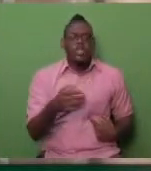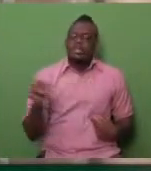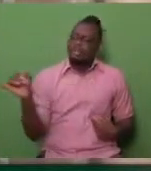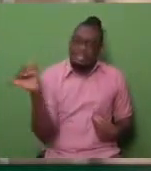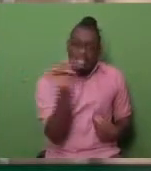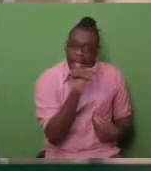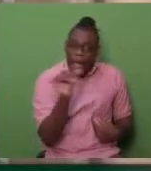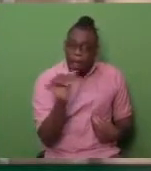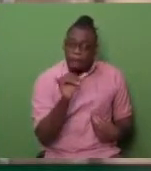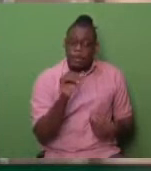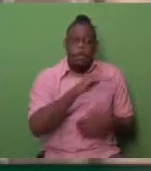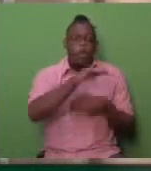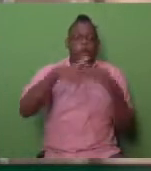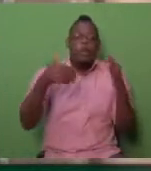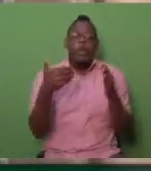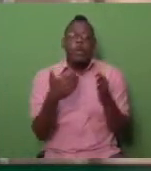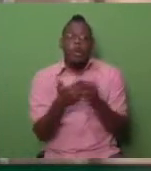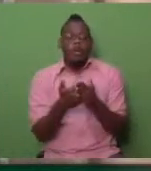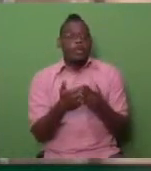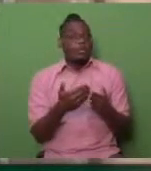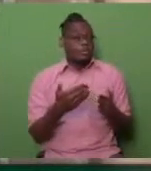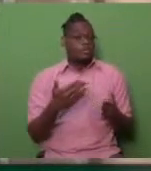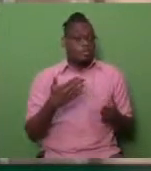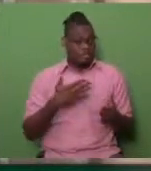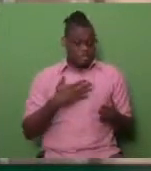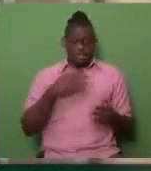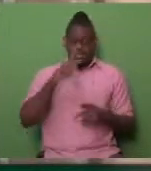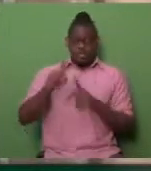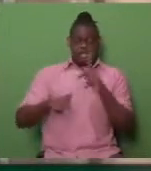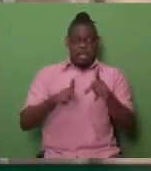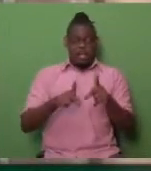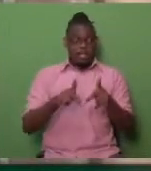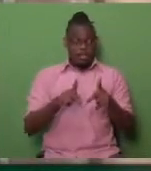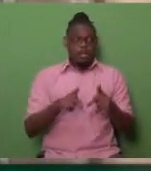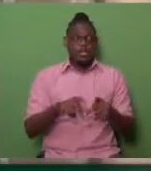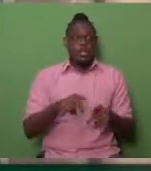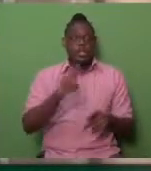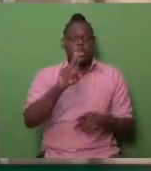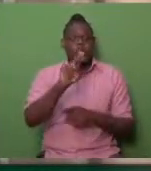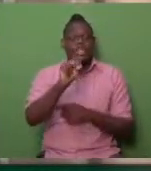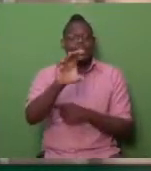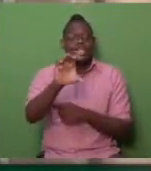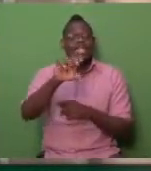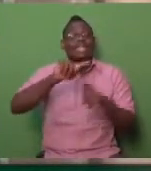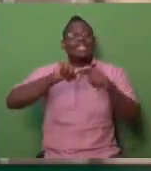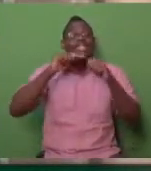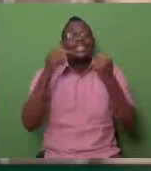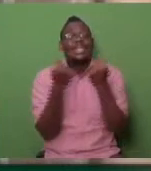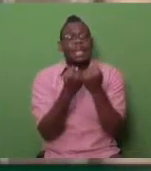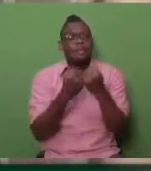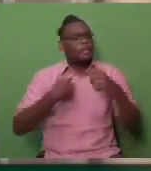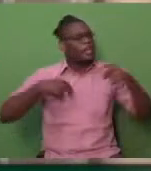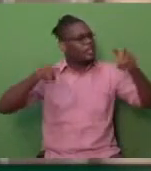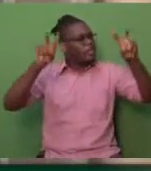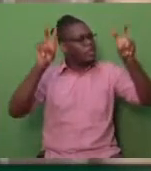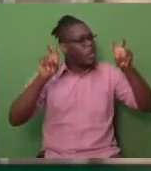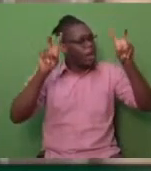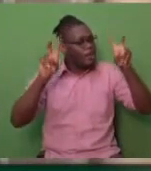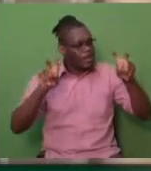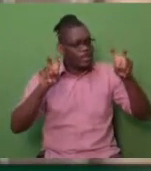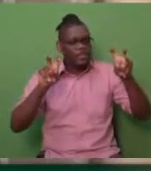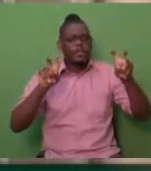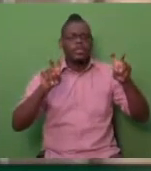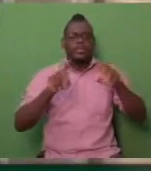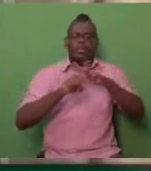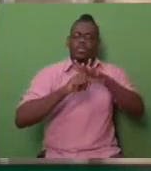Today, my presentation is titled Rescuing, Rebuilding, and Restoring Trinidad and Tobago, a government